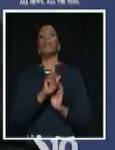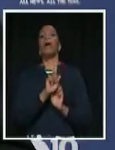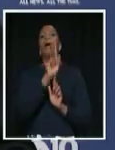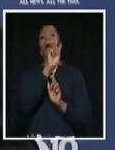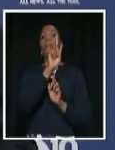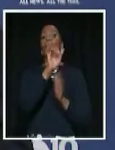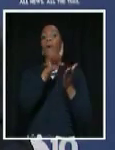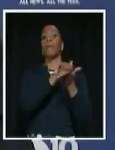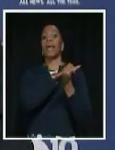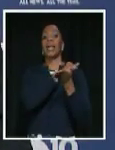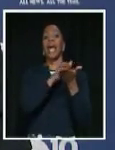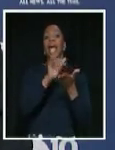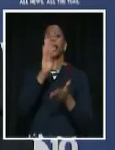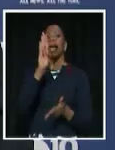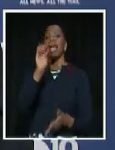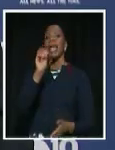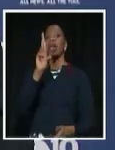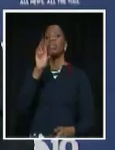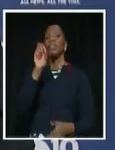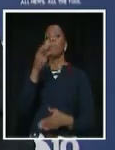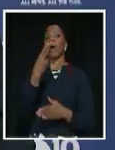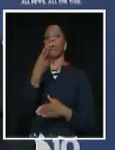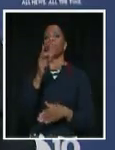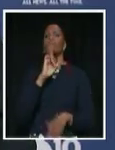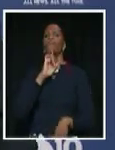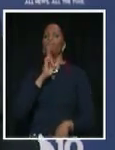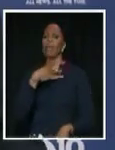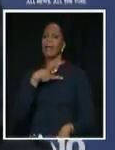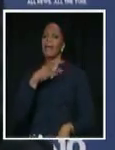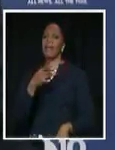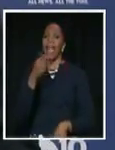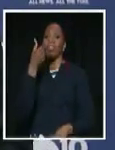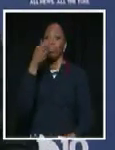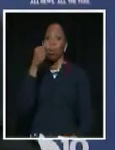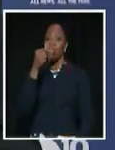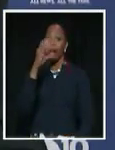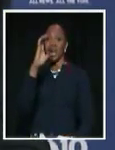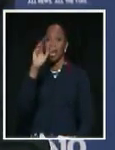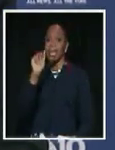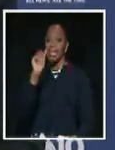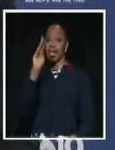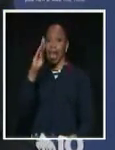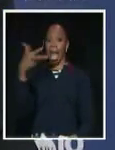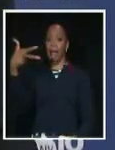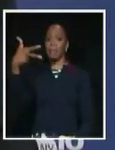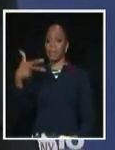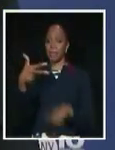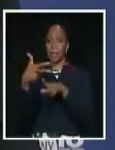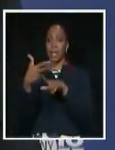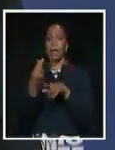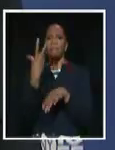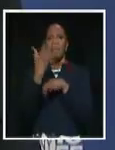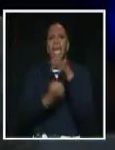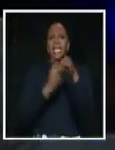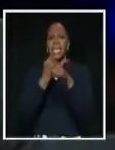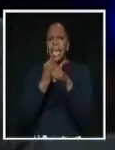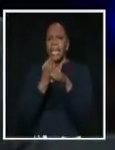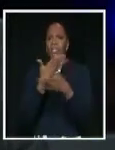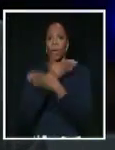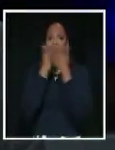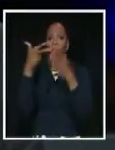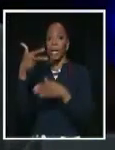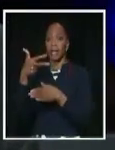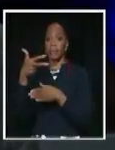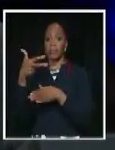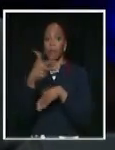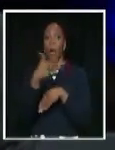boroughs really like green taxis after years of getting no cabs or being passed by cabs throughout the city. A